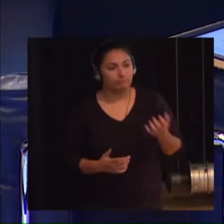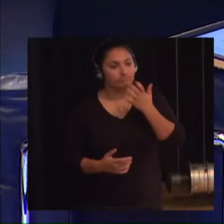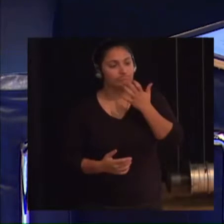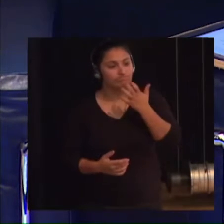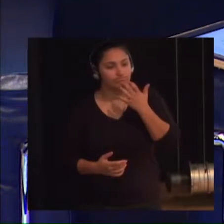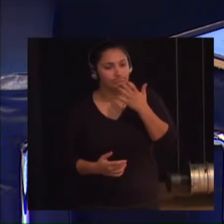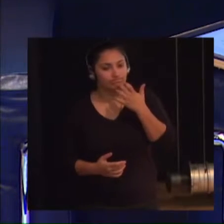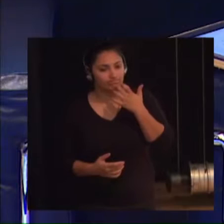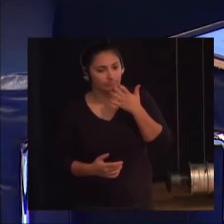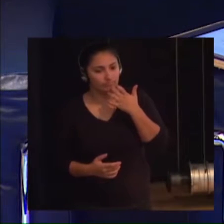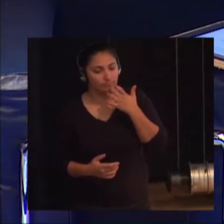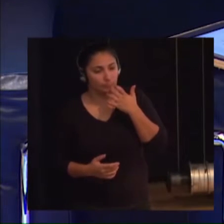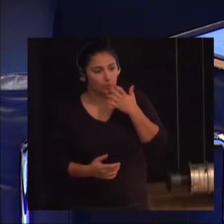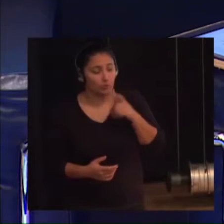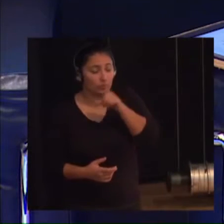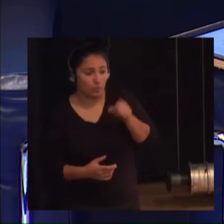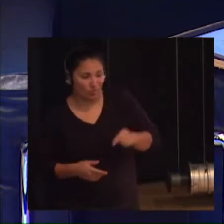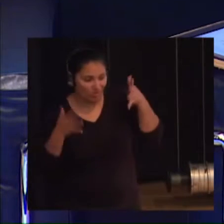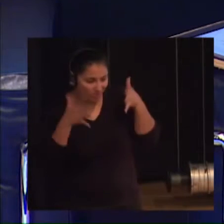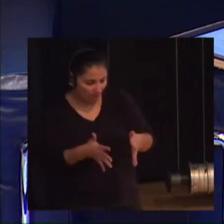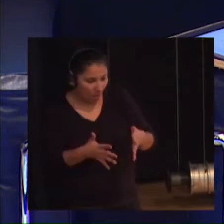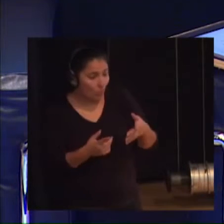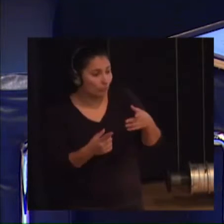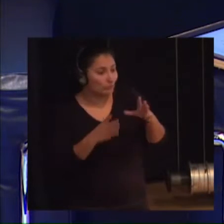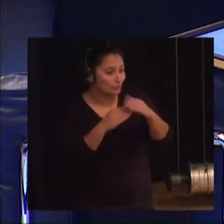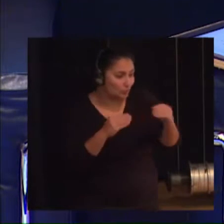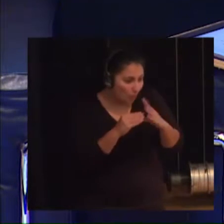his sentence was, las organizaciones no hacen cosas para contarlas.